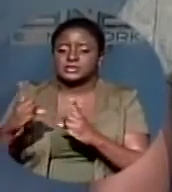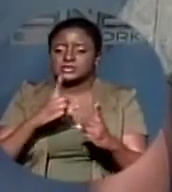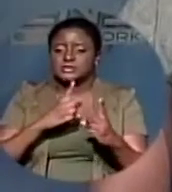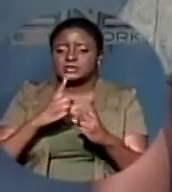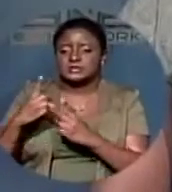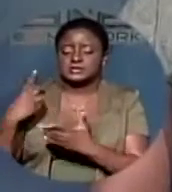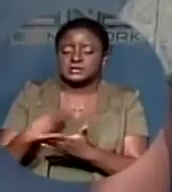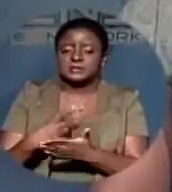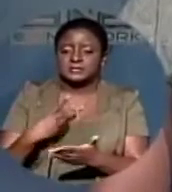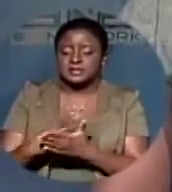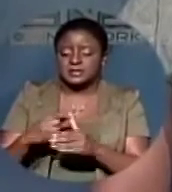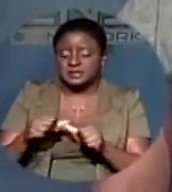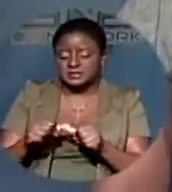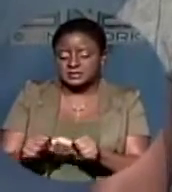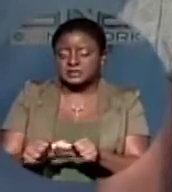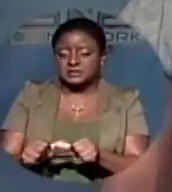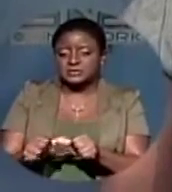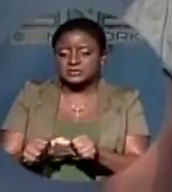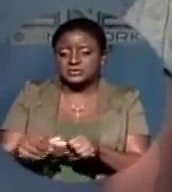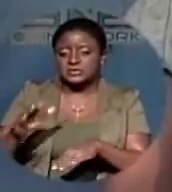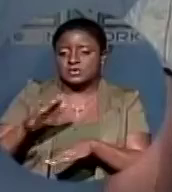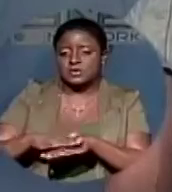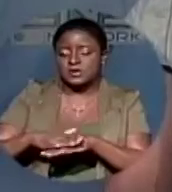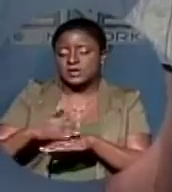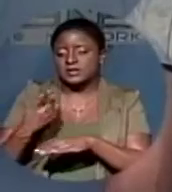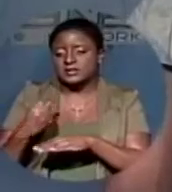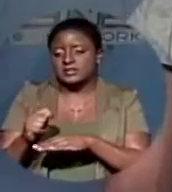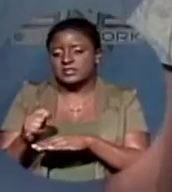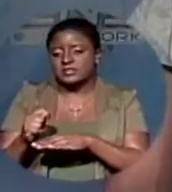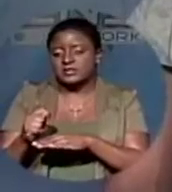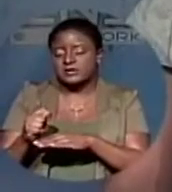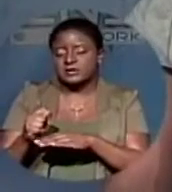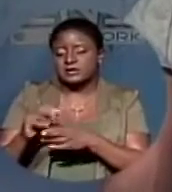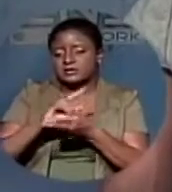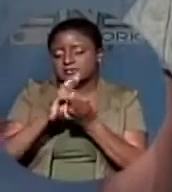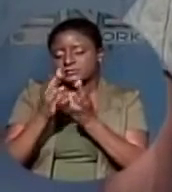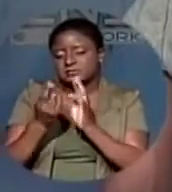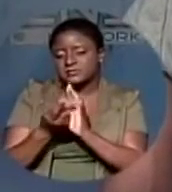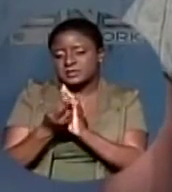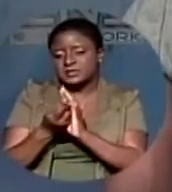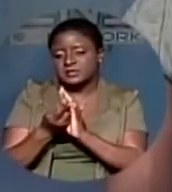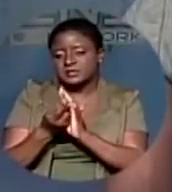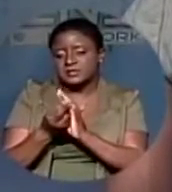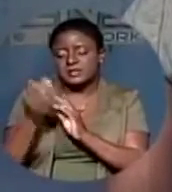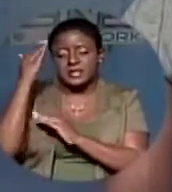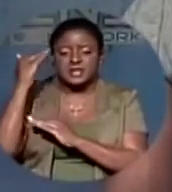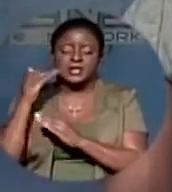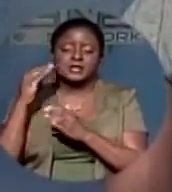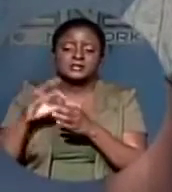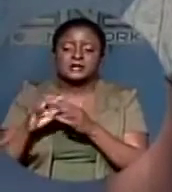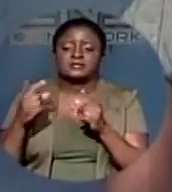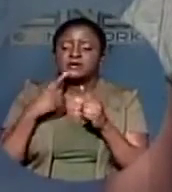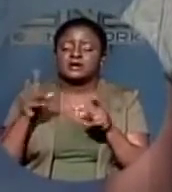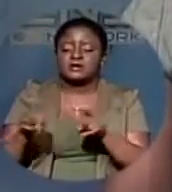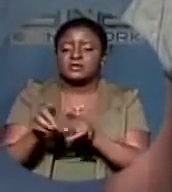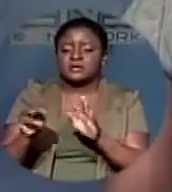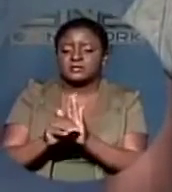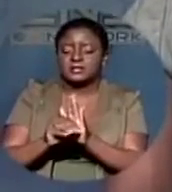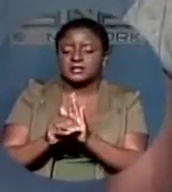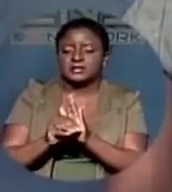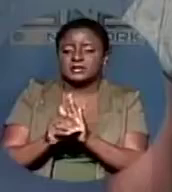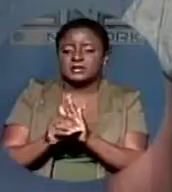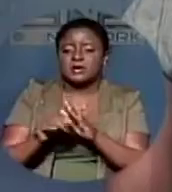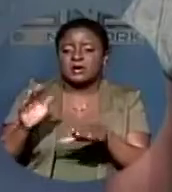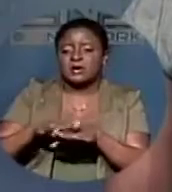Debate continued last evening on the amended and restated heads of agreement with the I Group for the development of nearly 10,000 acres of